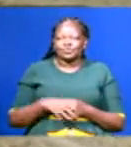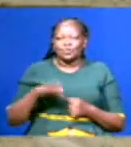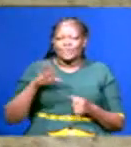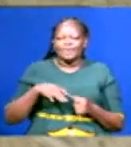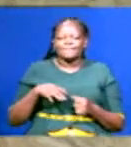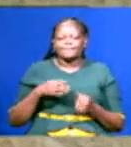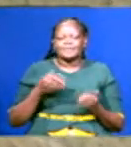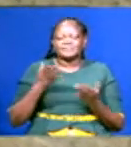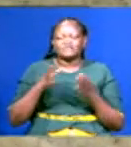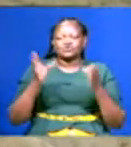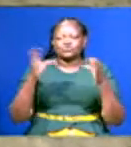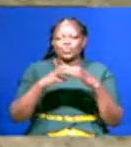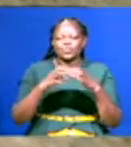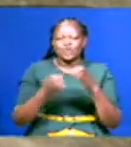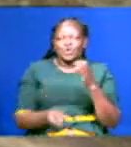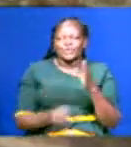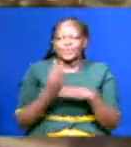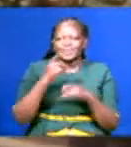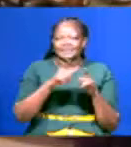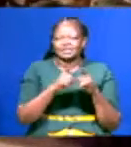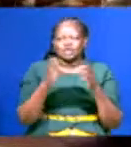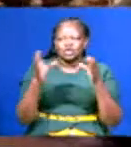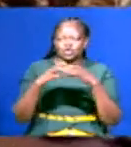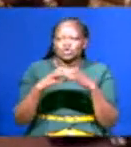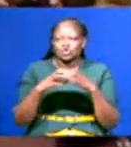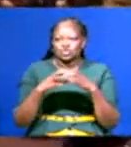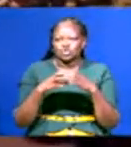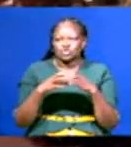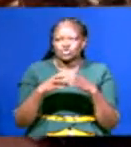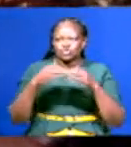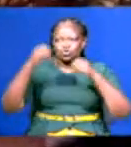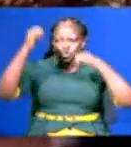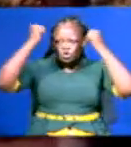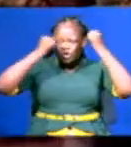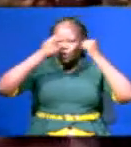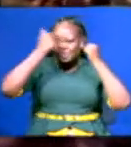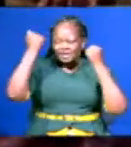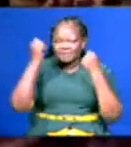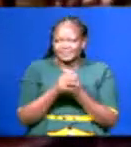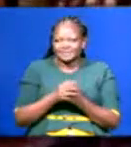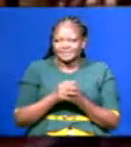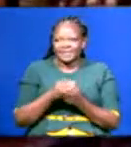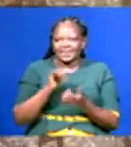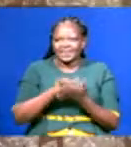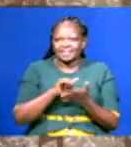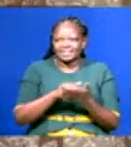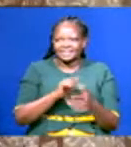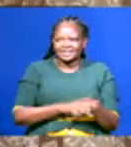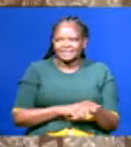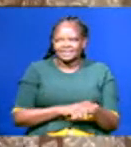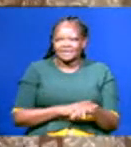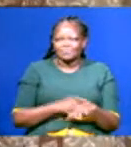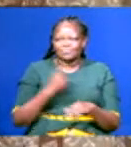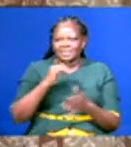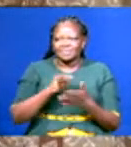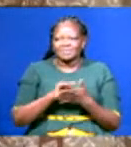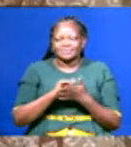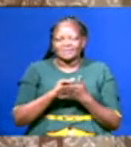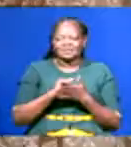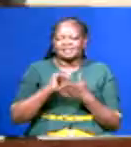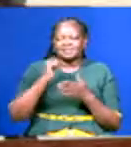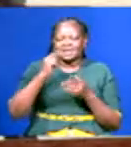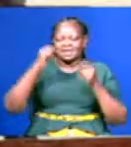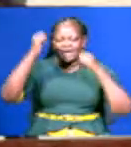set up as a unit of the Army, because as at that time, it's only the Kenya Army that